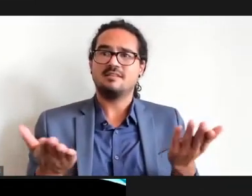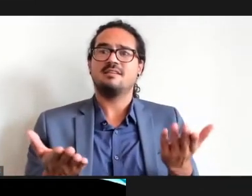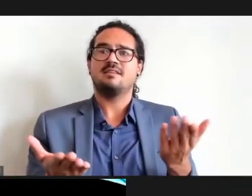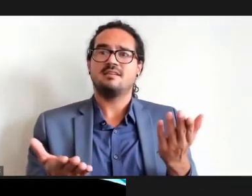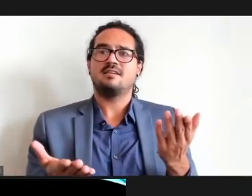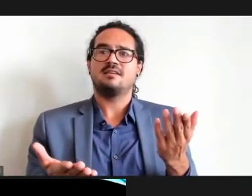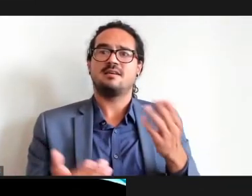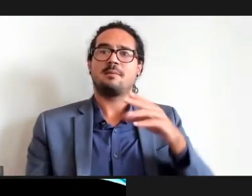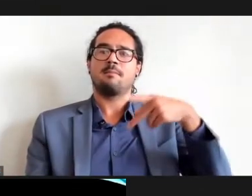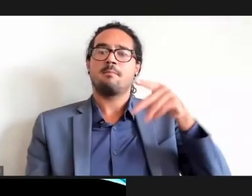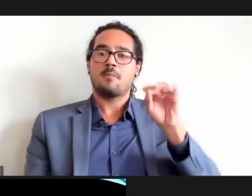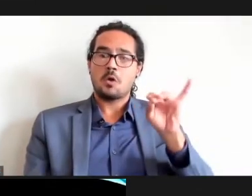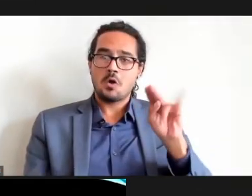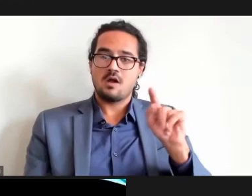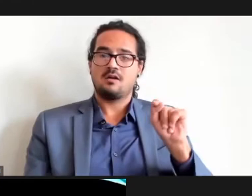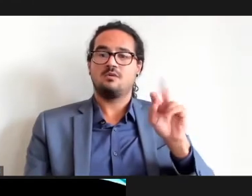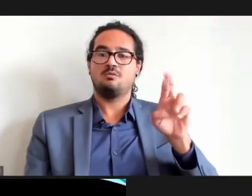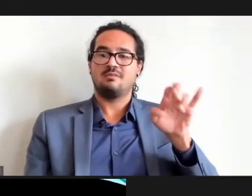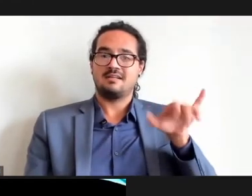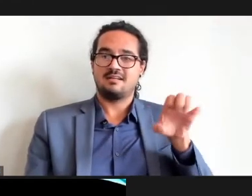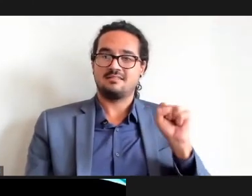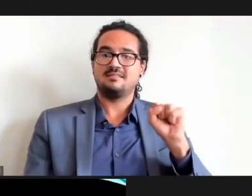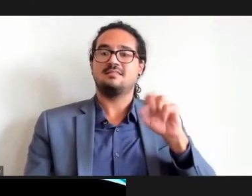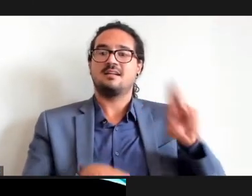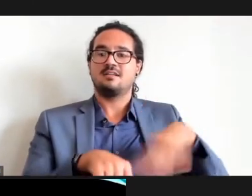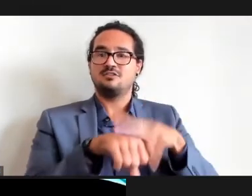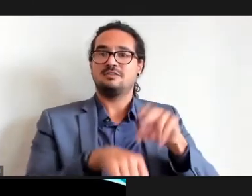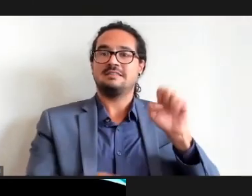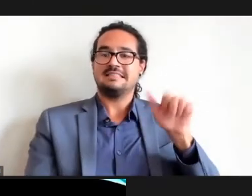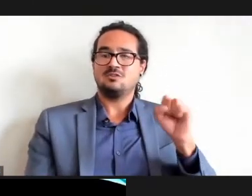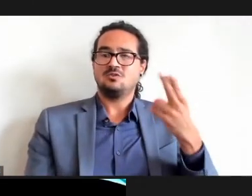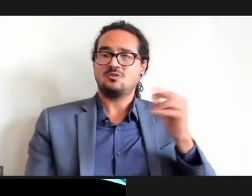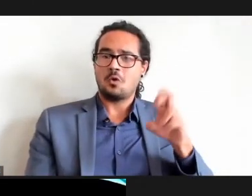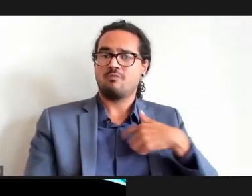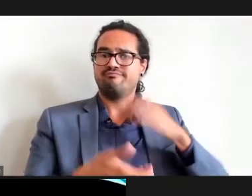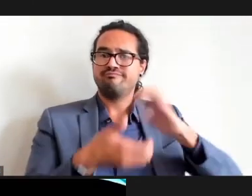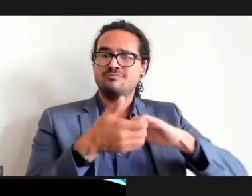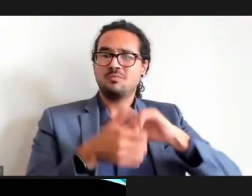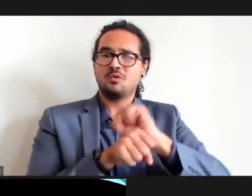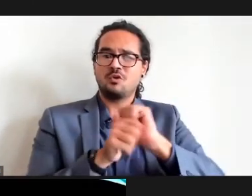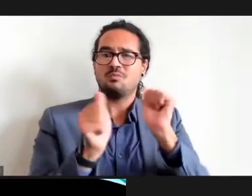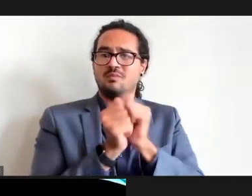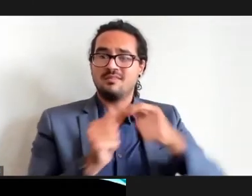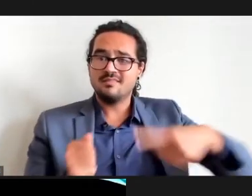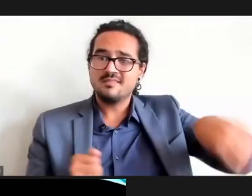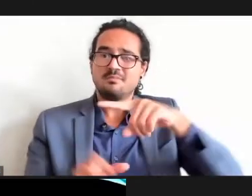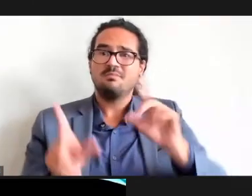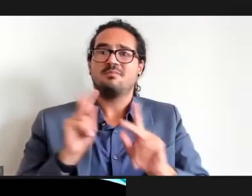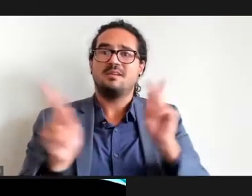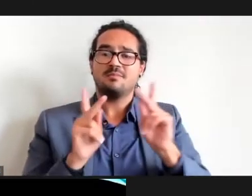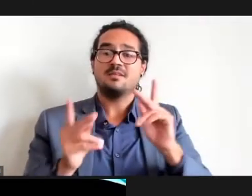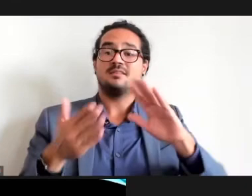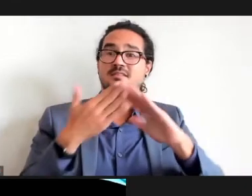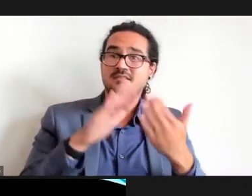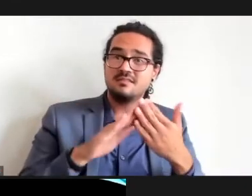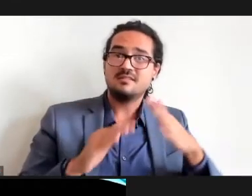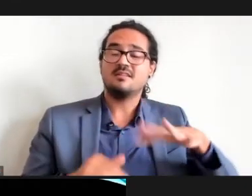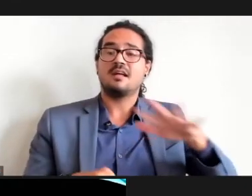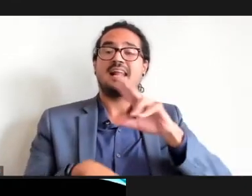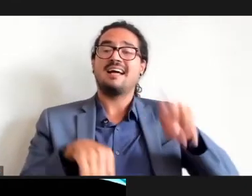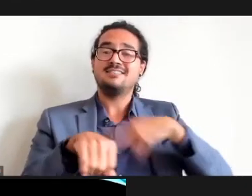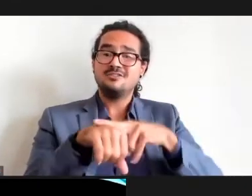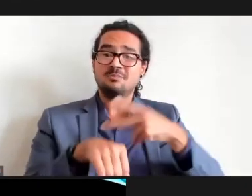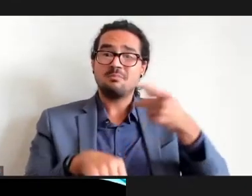forward to working with you, the community, and then all the entities that are involved in this fire, the National Park Service, Marin County, sheriffs and